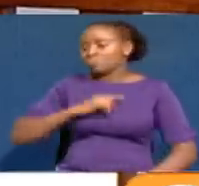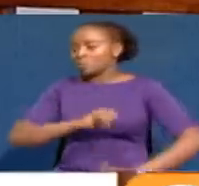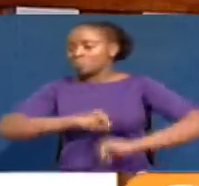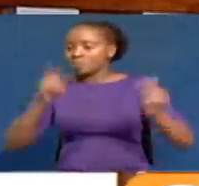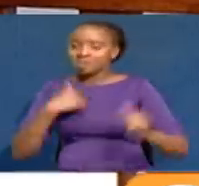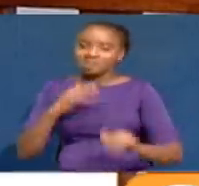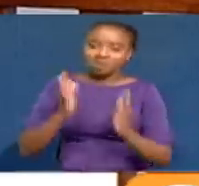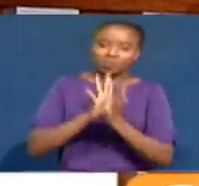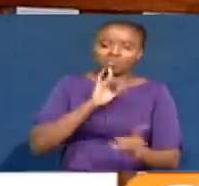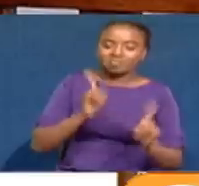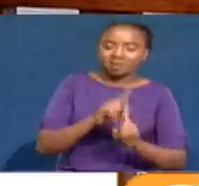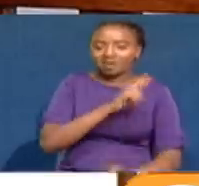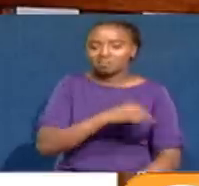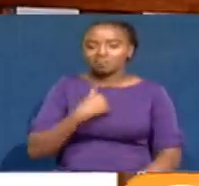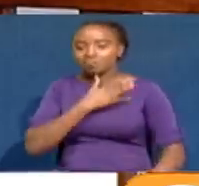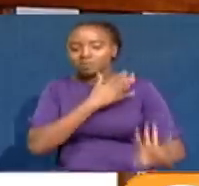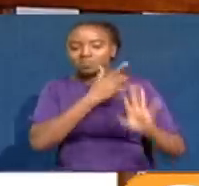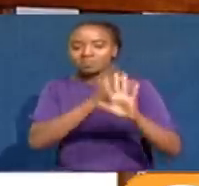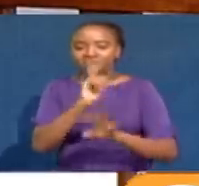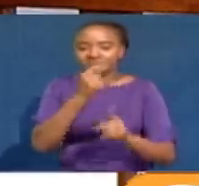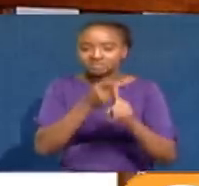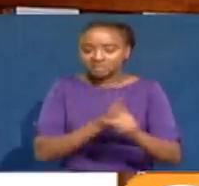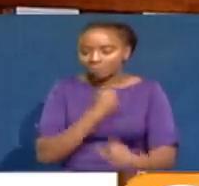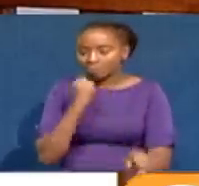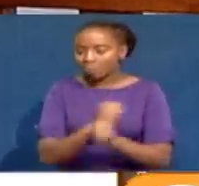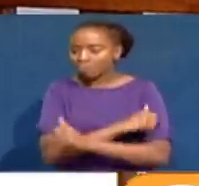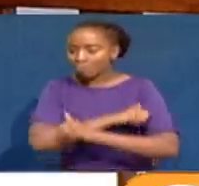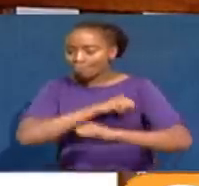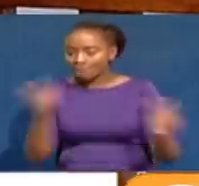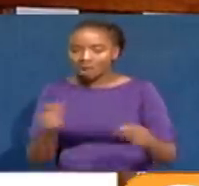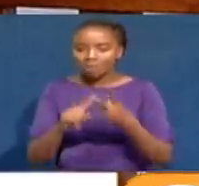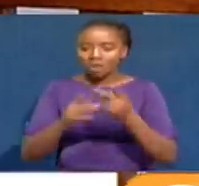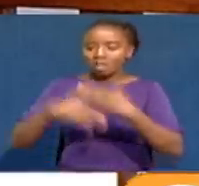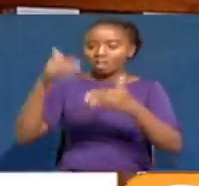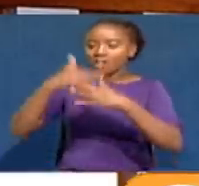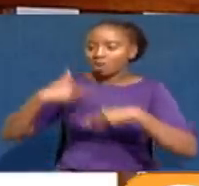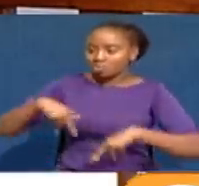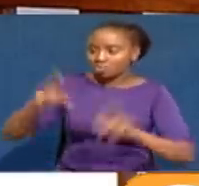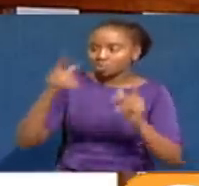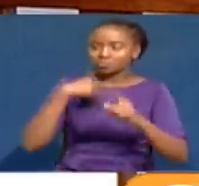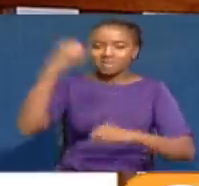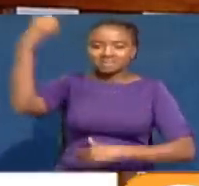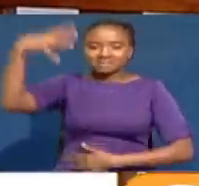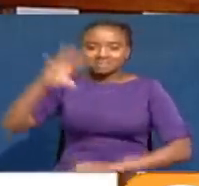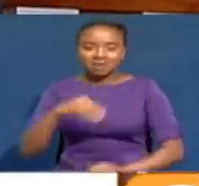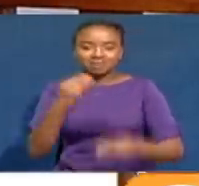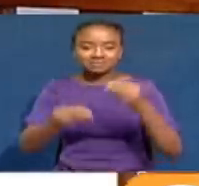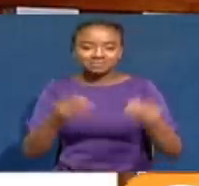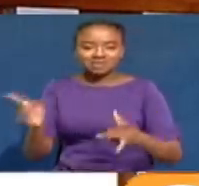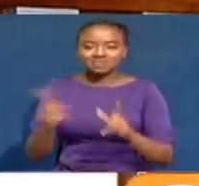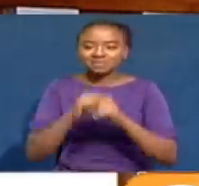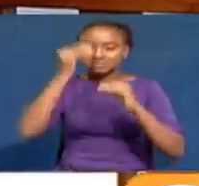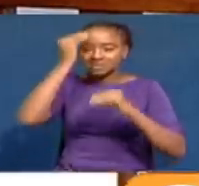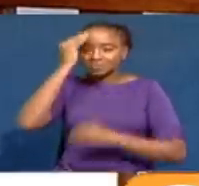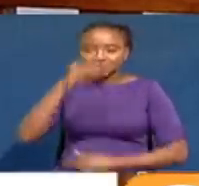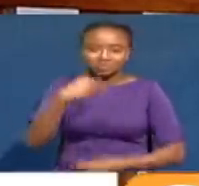brother. We have done very well in the first term. We have done the roads. We have done the steamer. We have done the